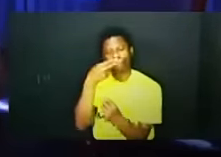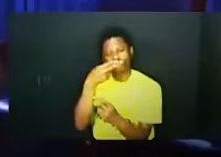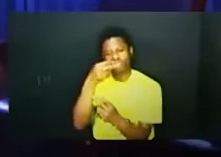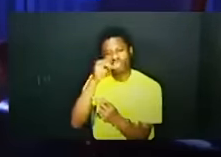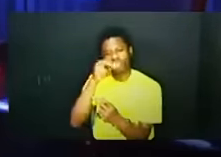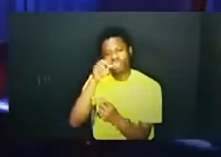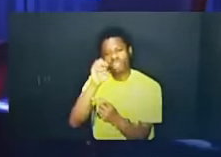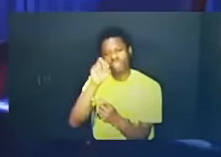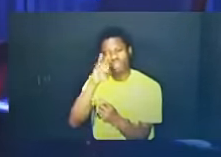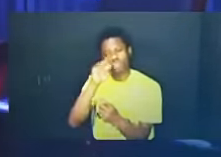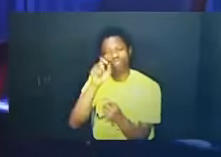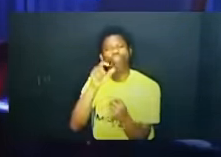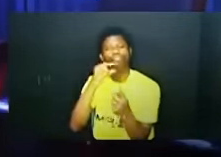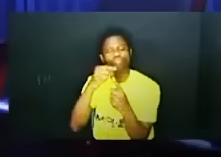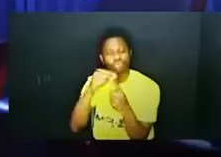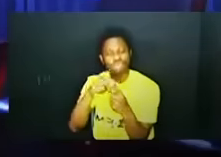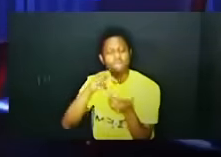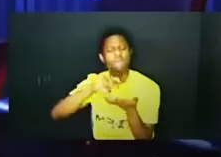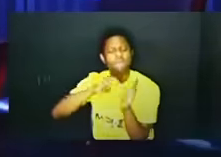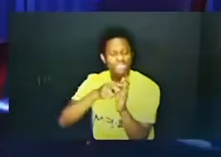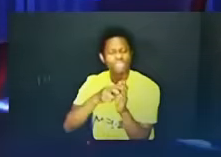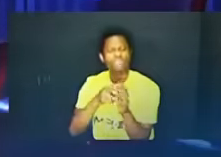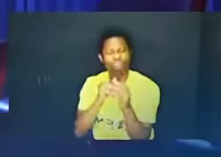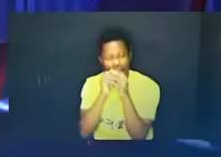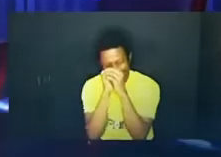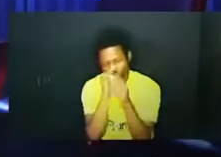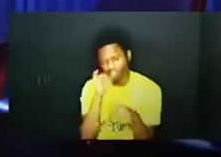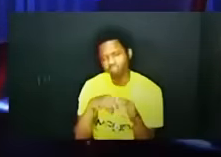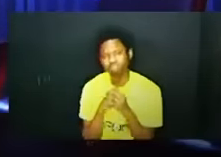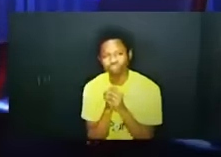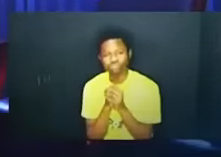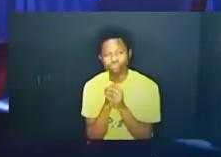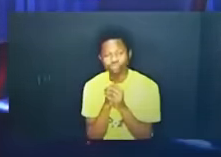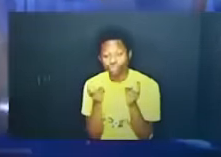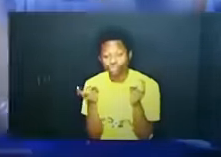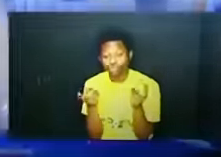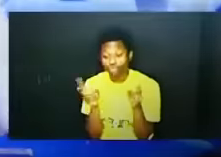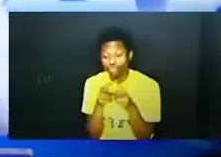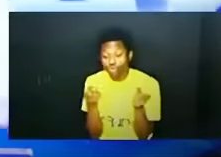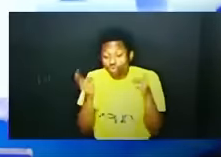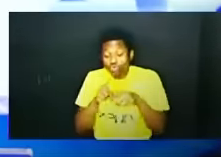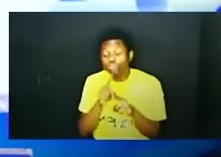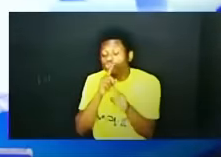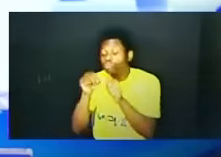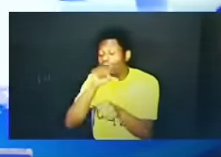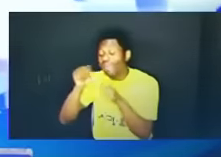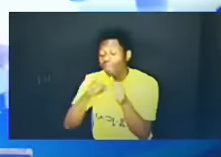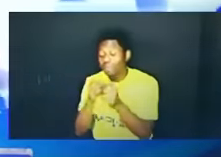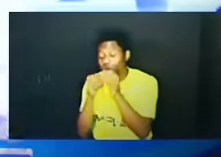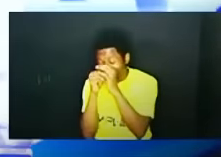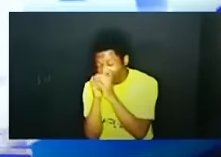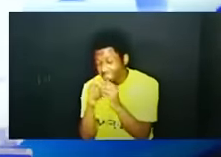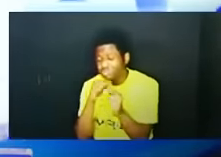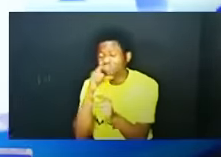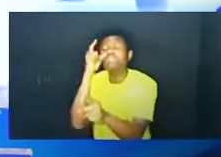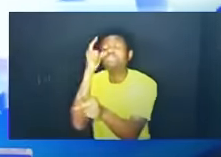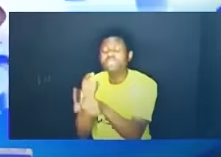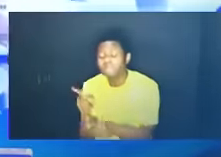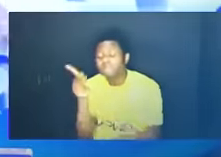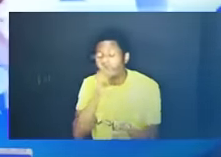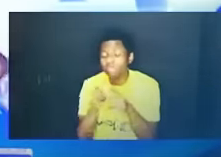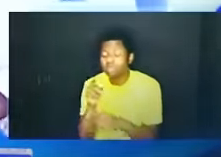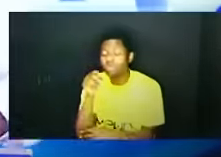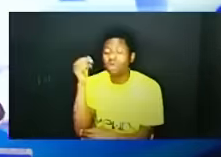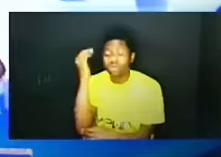So when we talk about worship, we are not just saying, referring to people bowing down as